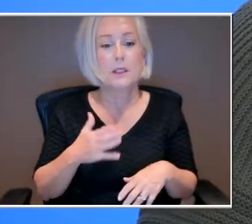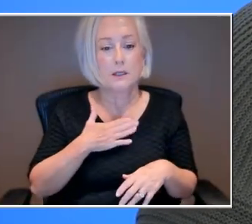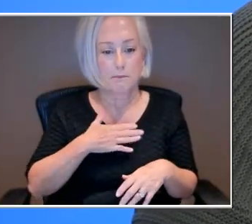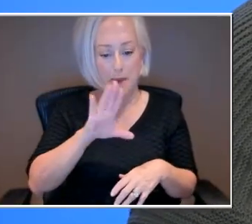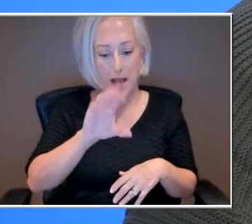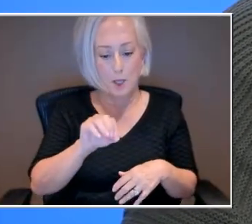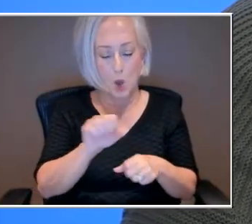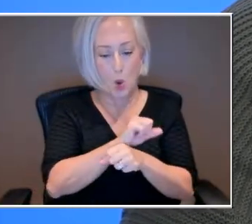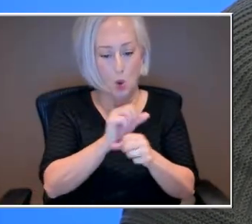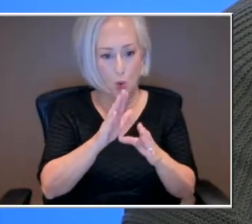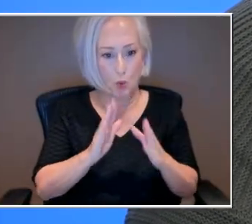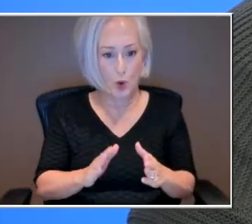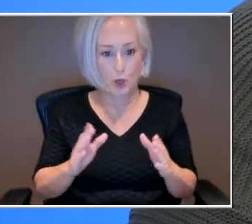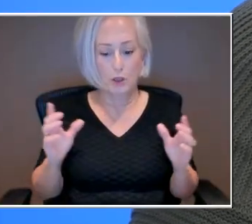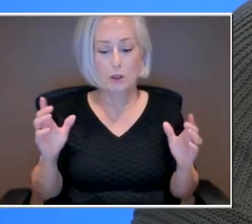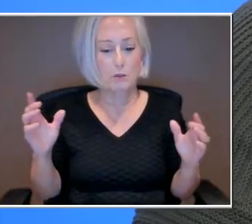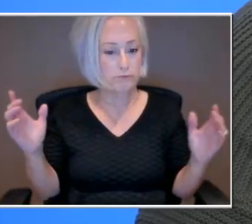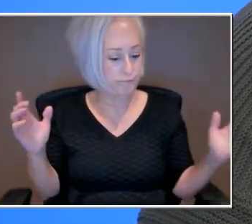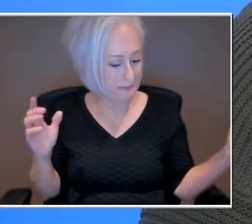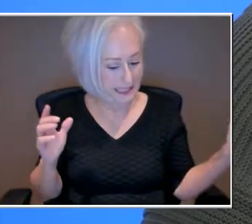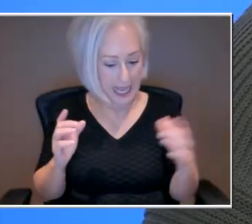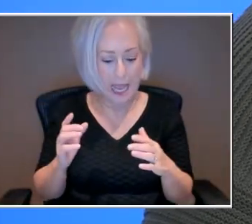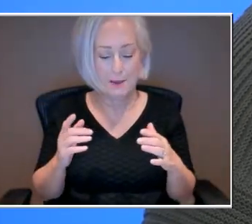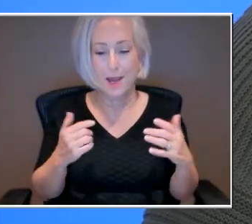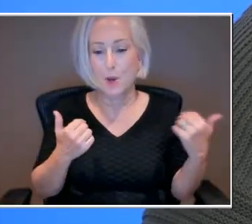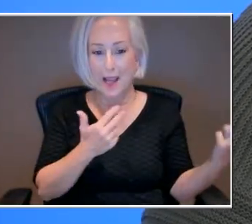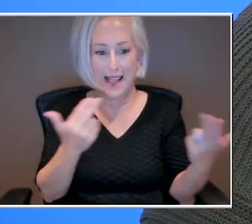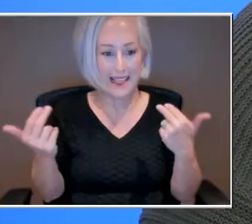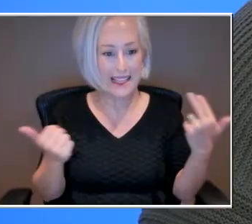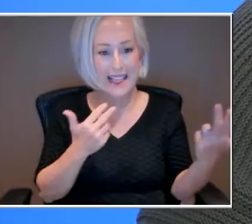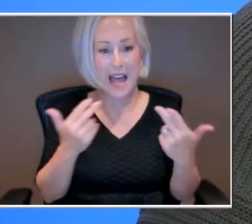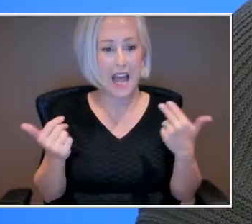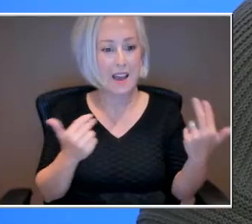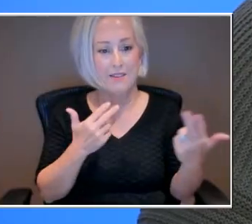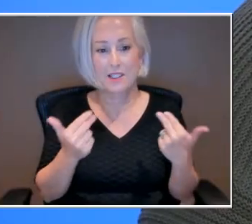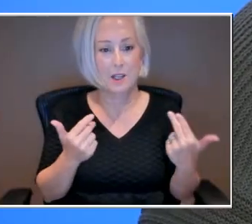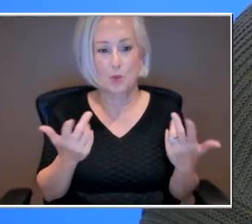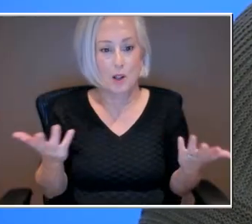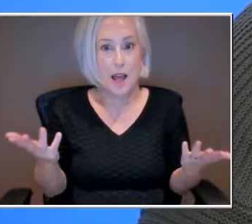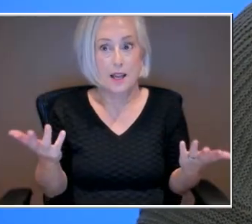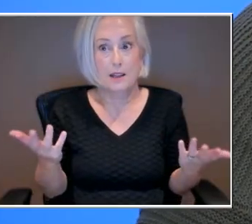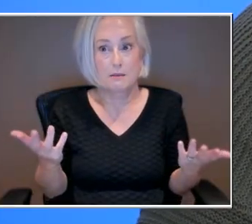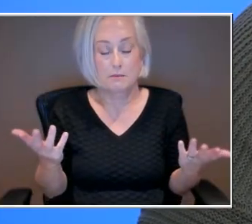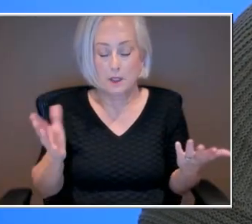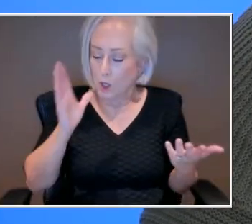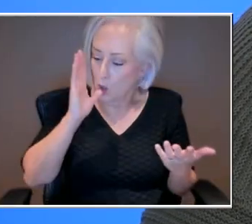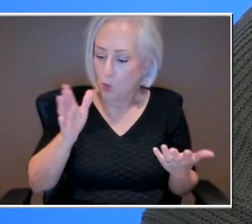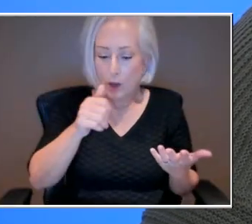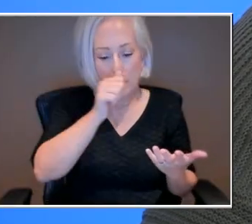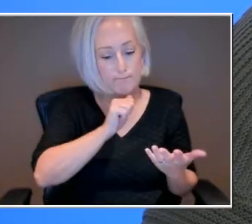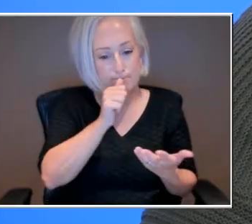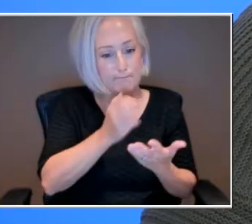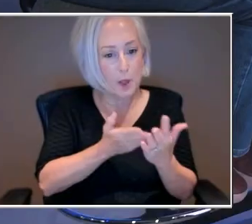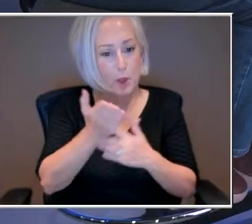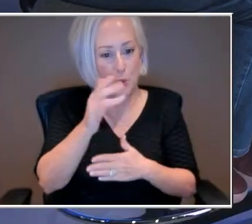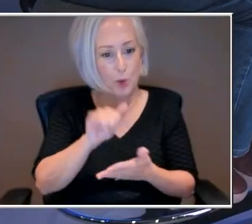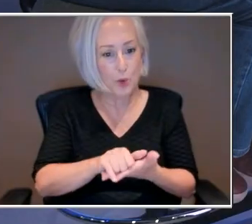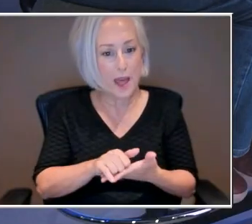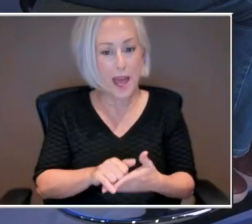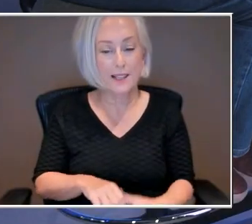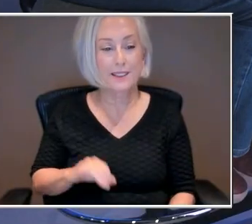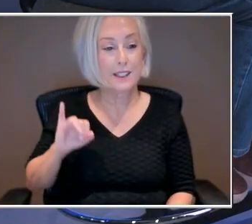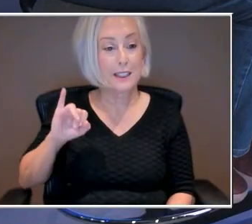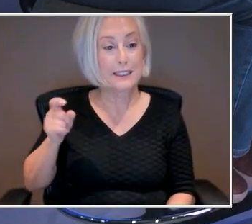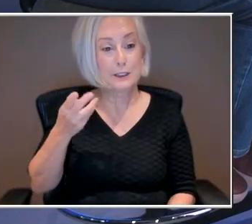we laughed. It was the weirdest thing, but we sat there and we laughed and we're like, we're gonna get through this. I heard it was Jordon making a lot of